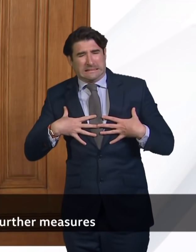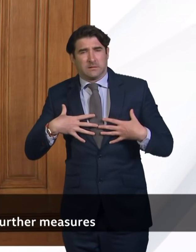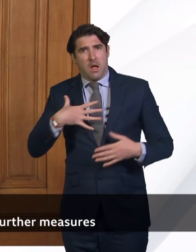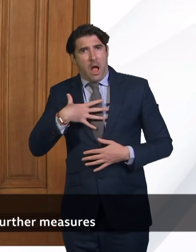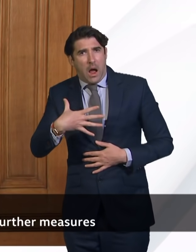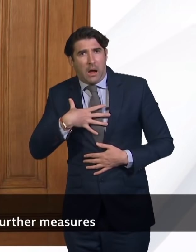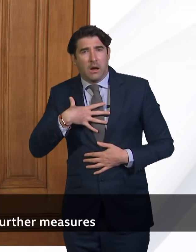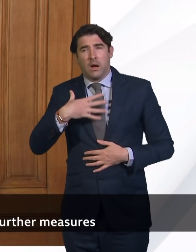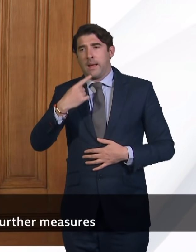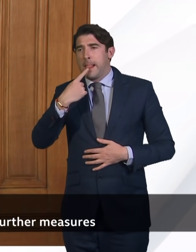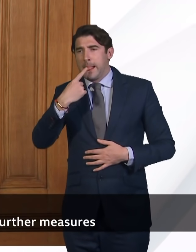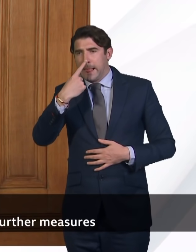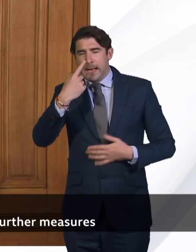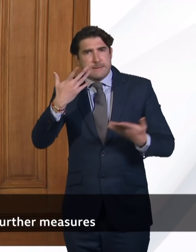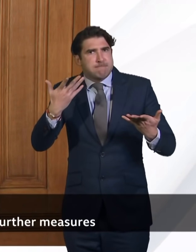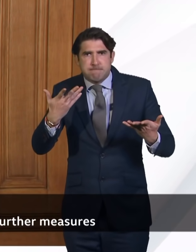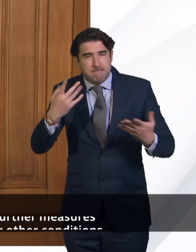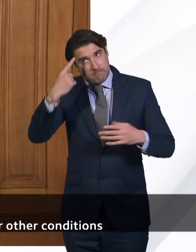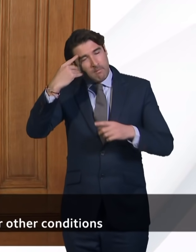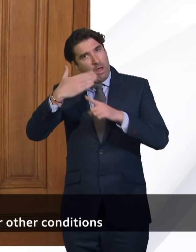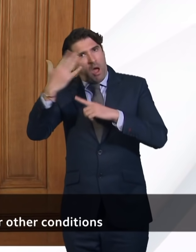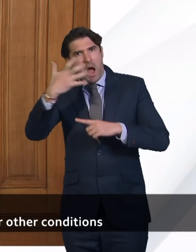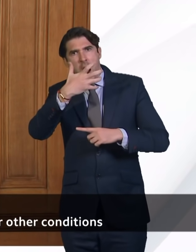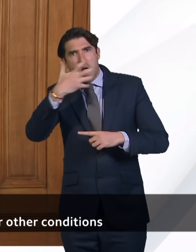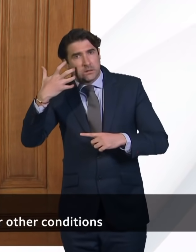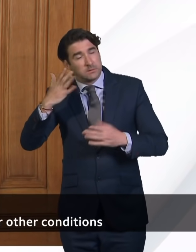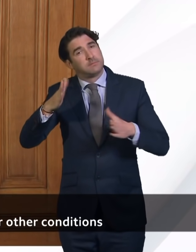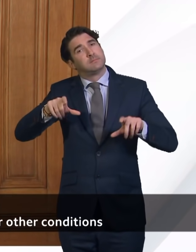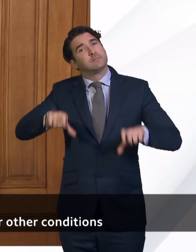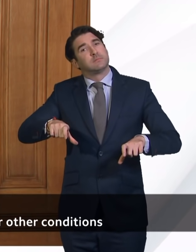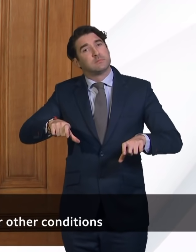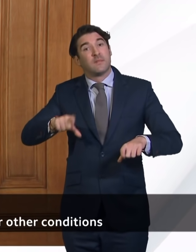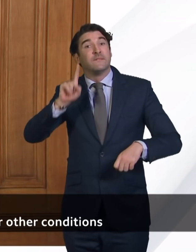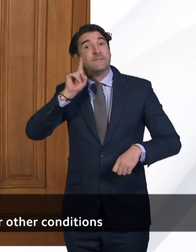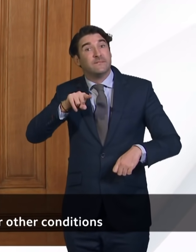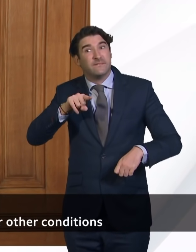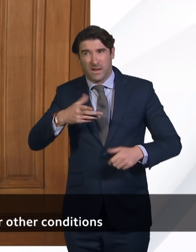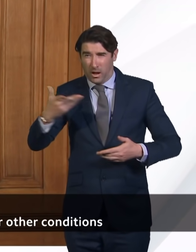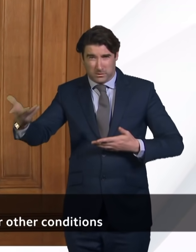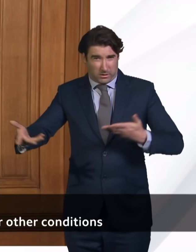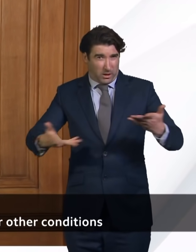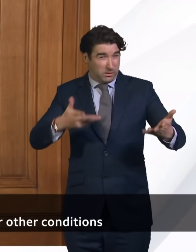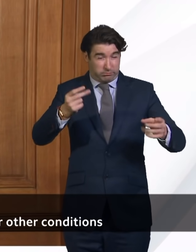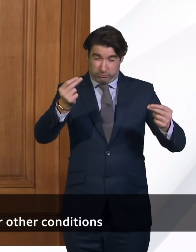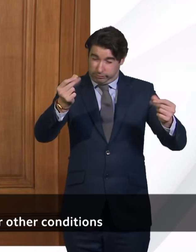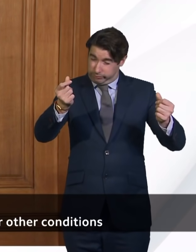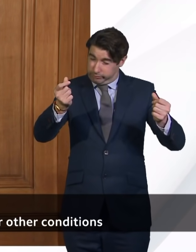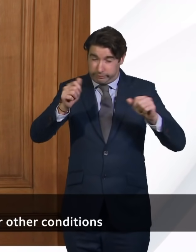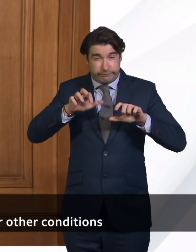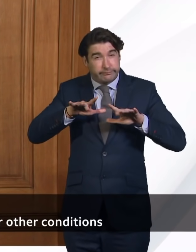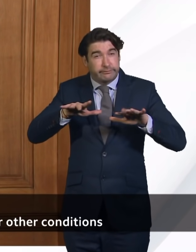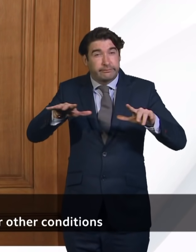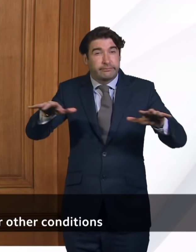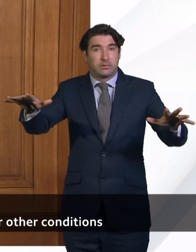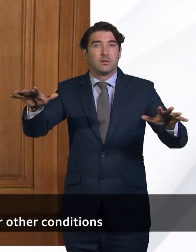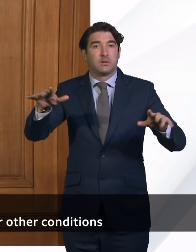well, you don't want anyone circulating ideally, but you'll end up with people circulating and giving the virus to others. So the isolation is important, and you're right. The